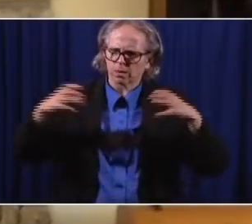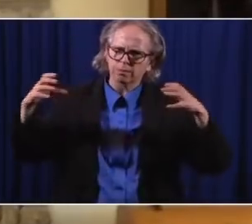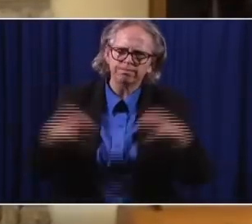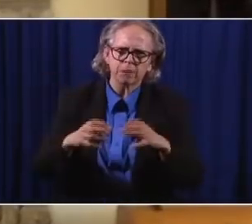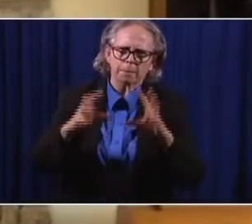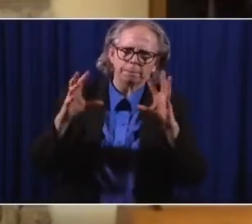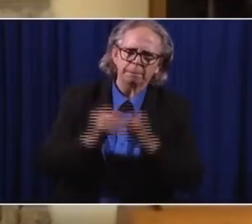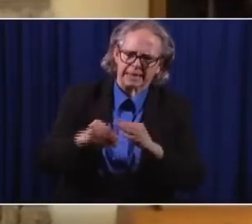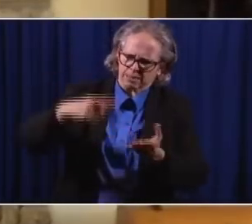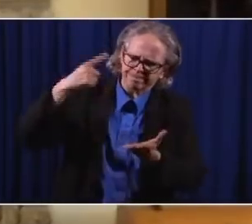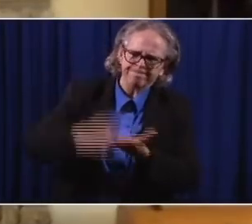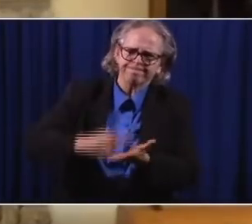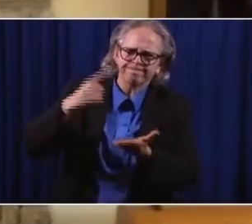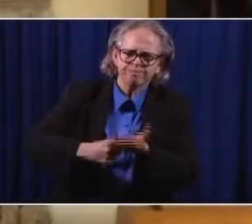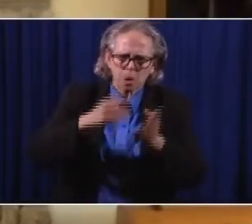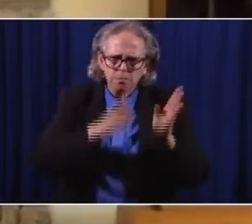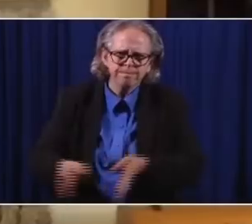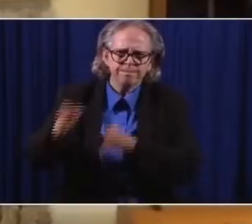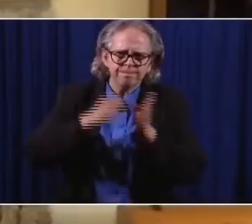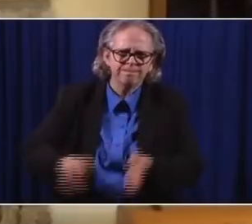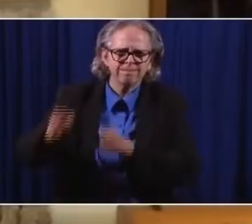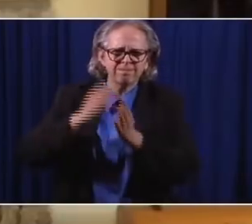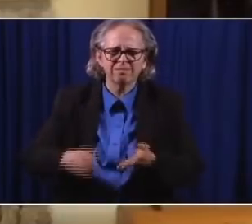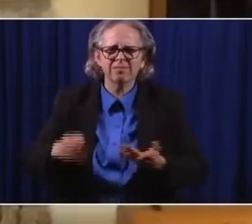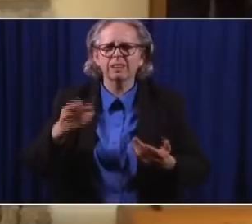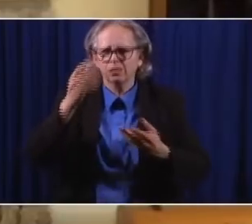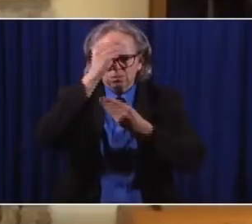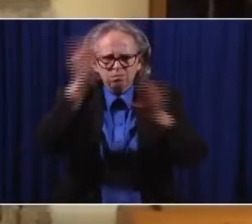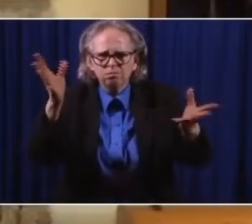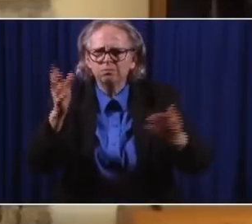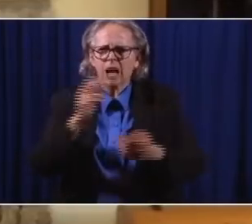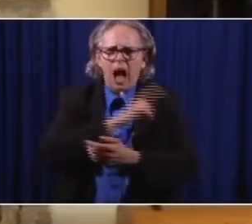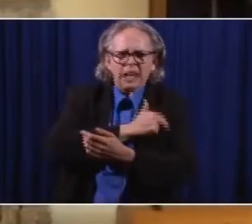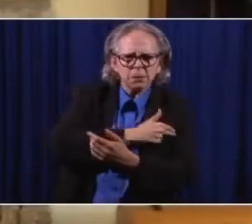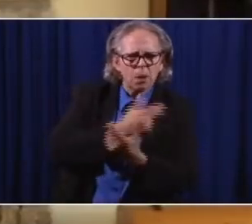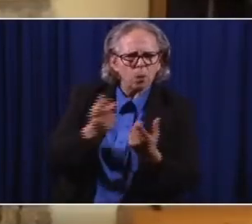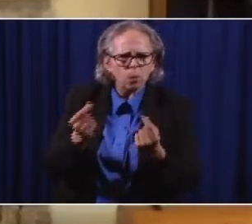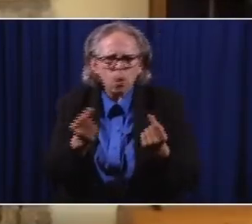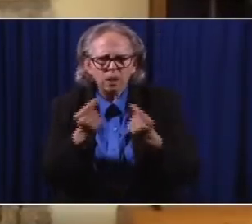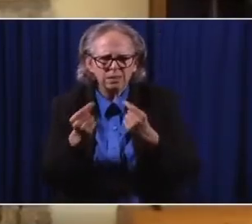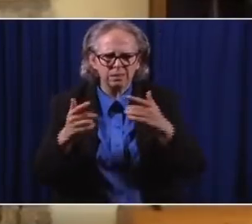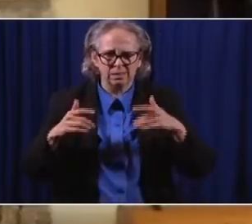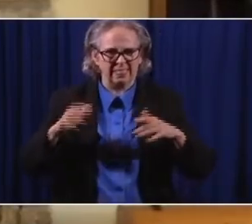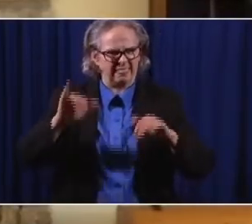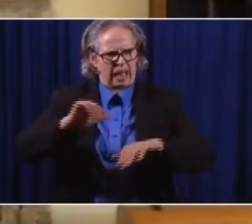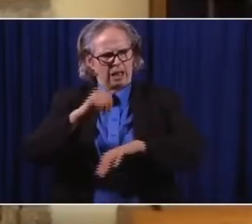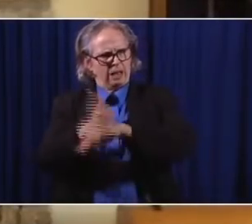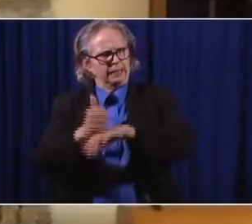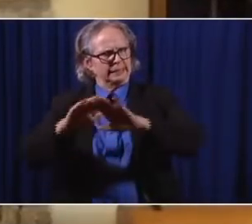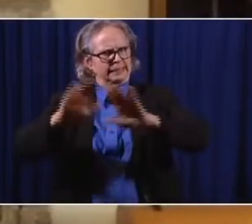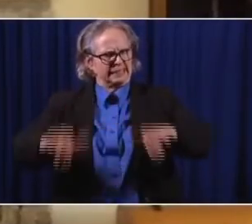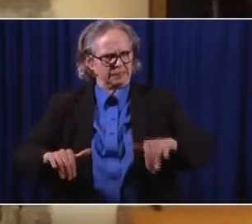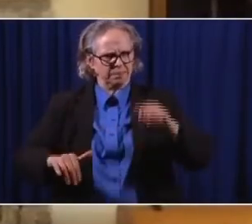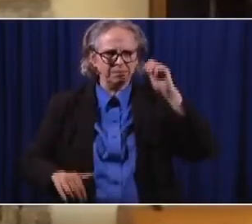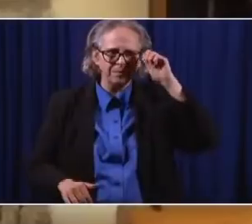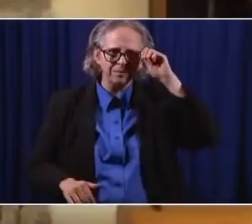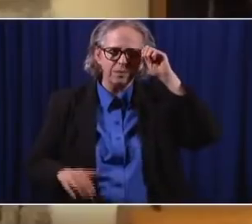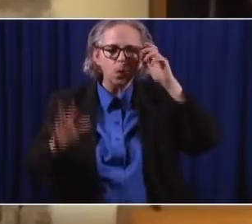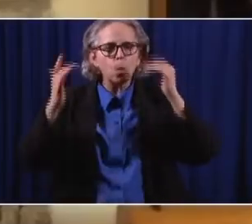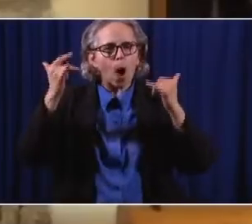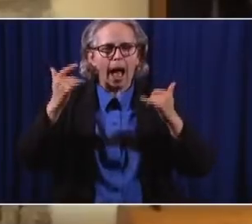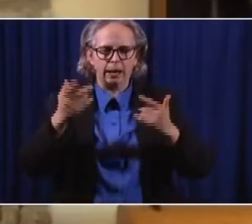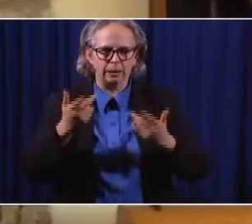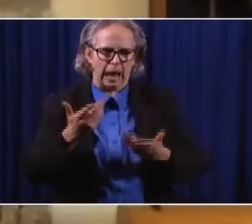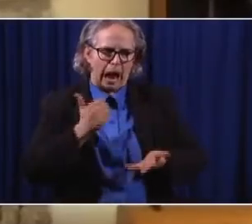all the hospitals that they have in their zone. So it's a system of bigger hospitals, smaller hospitals.